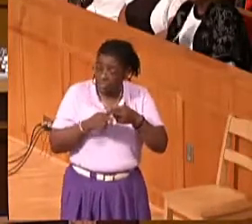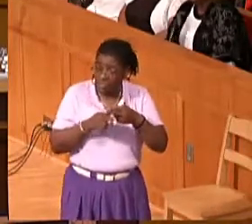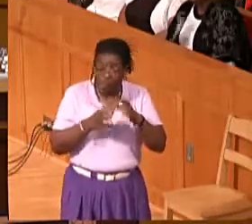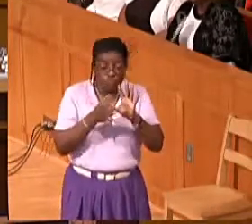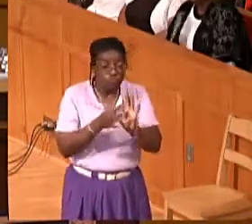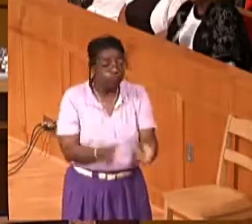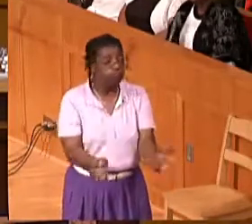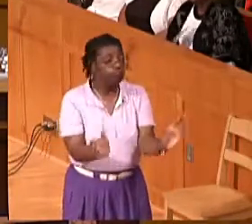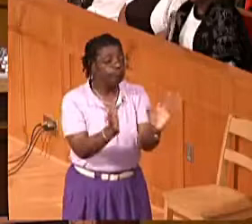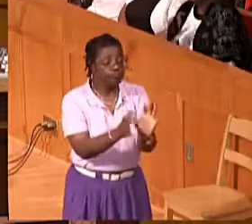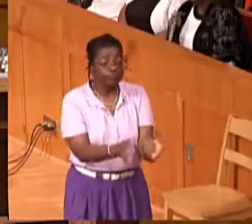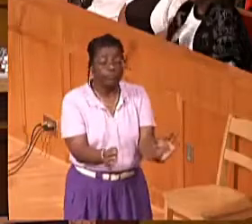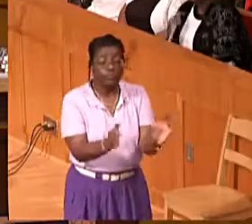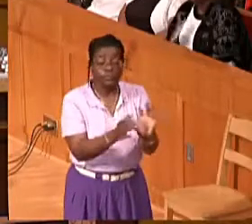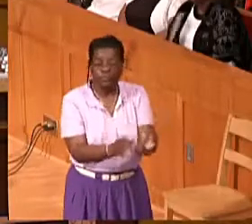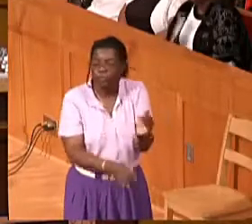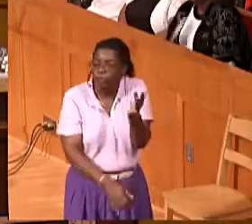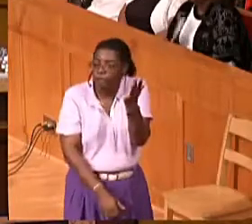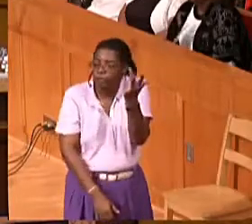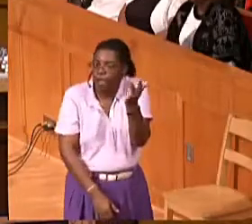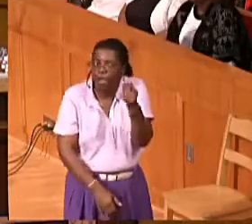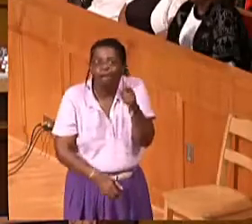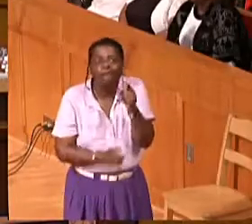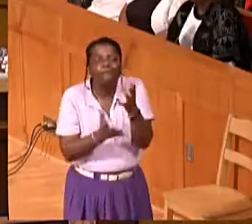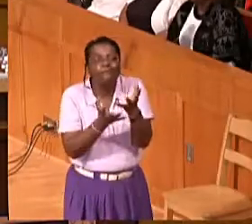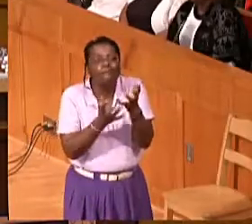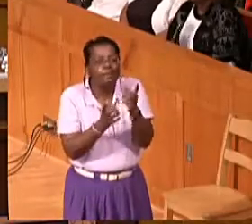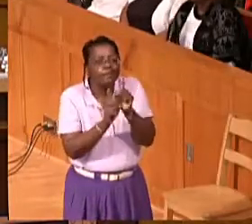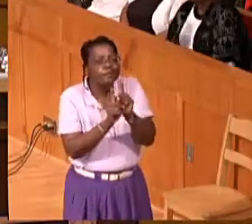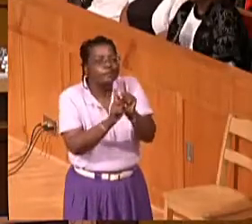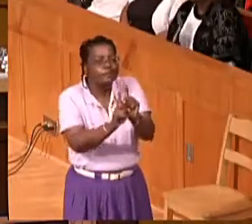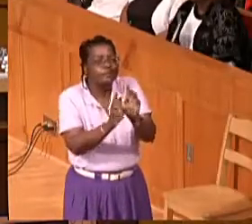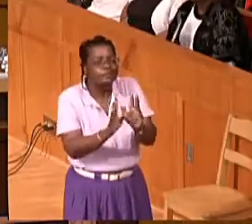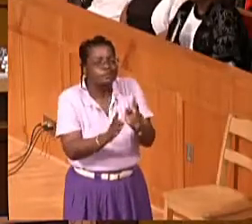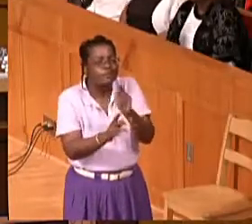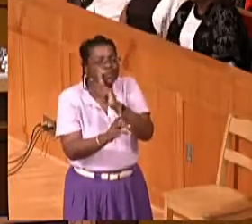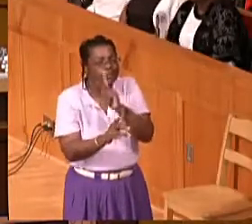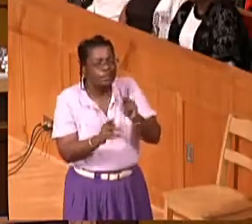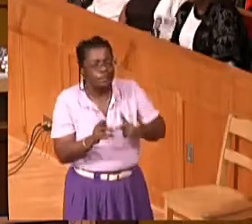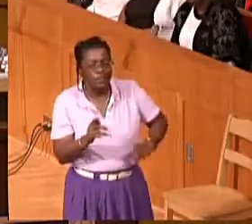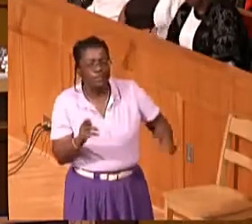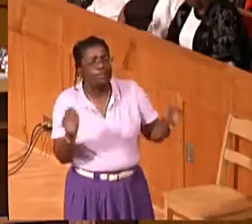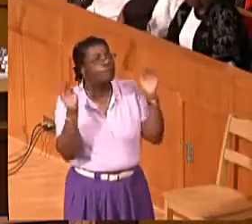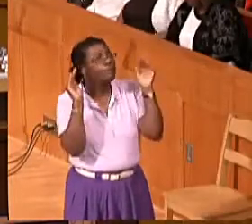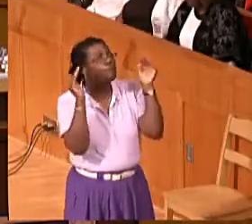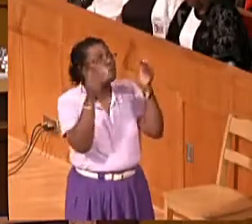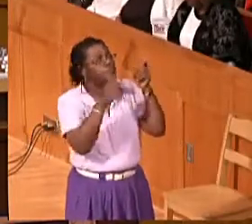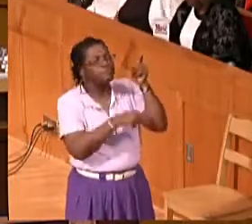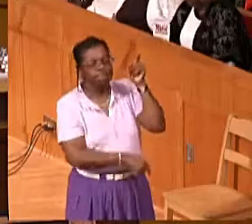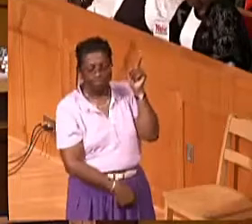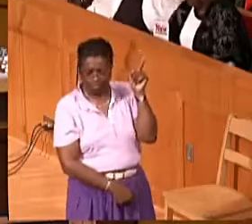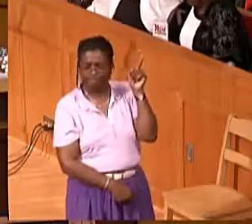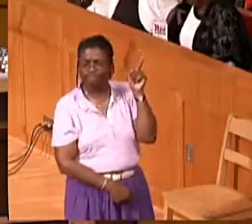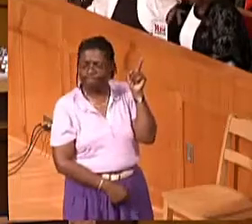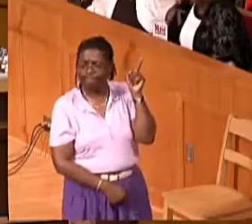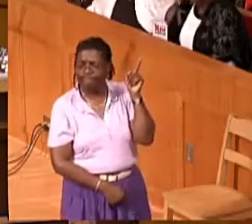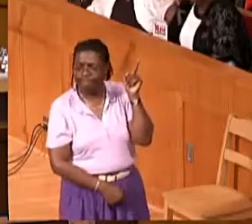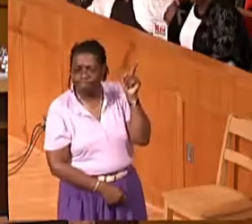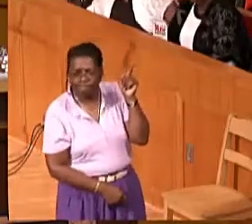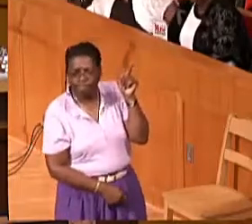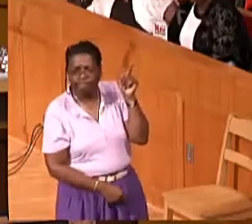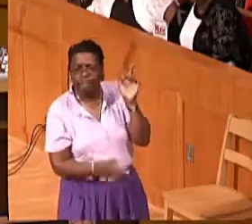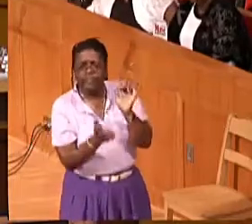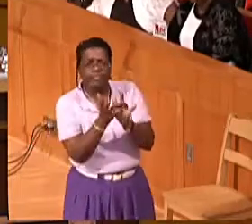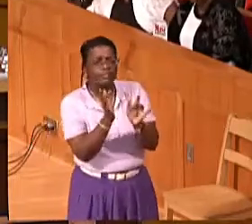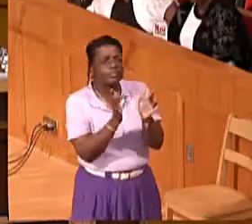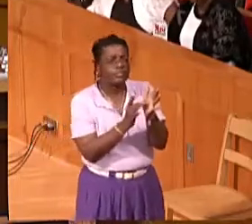his disciples to become kingdom conscious. Are you going to help me here? He's trying to generate